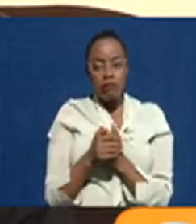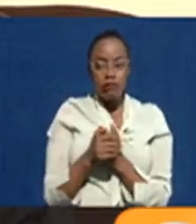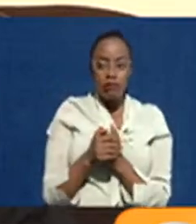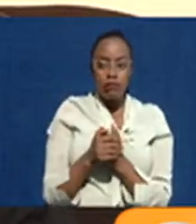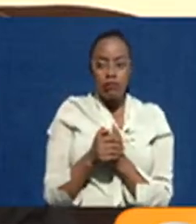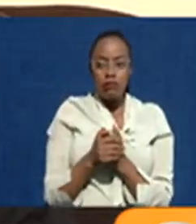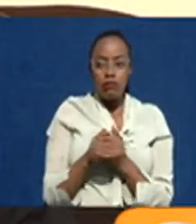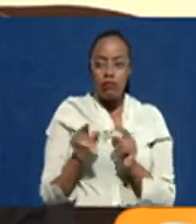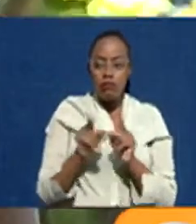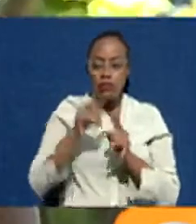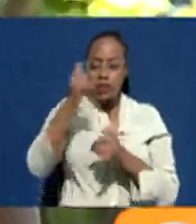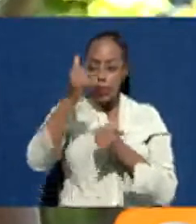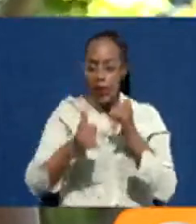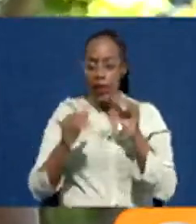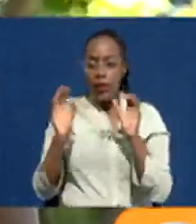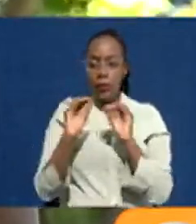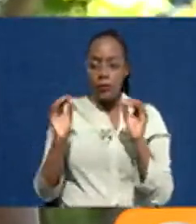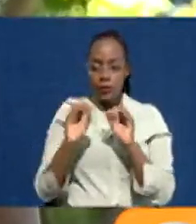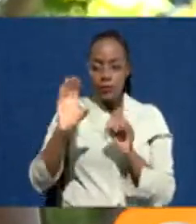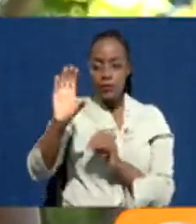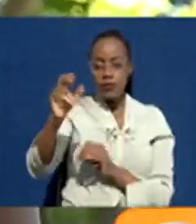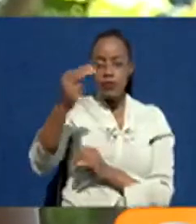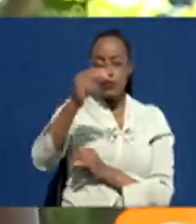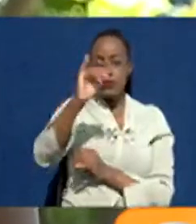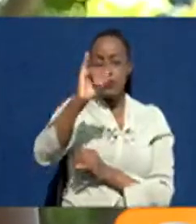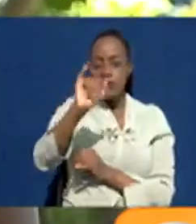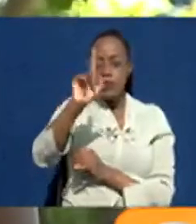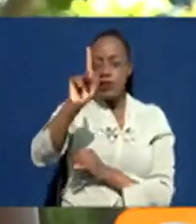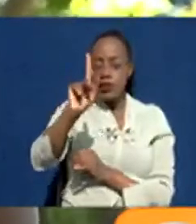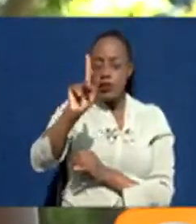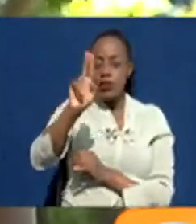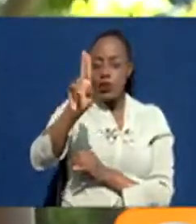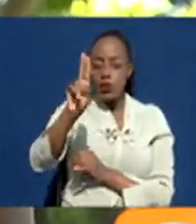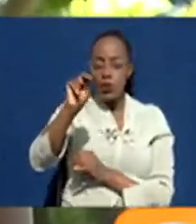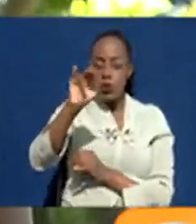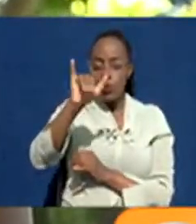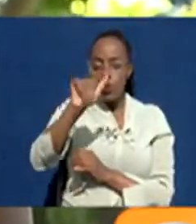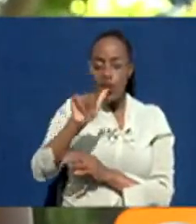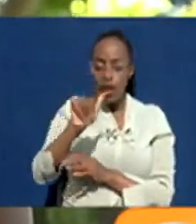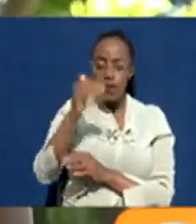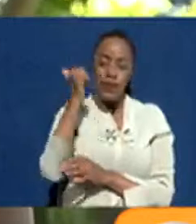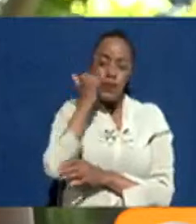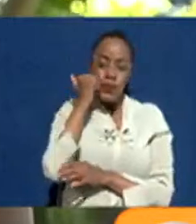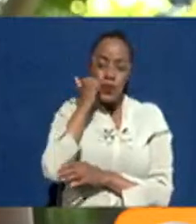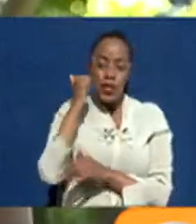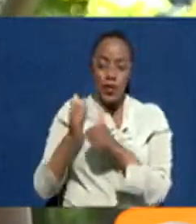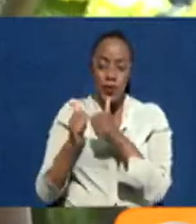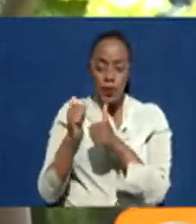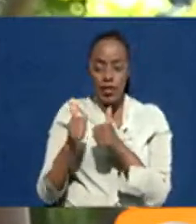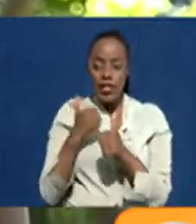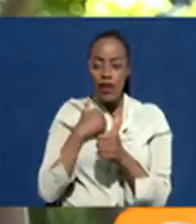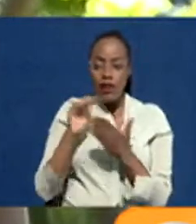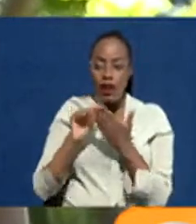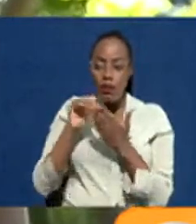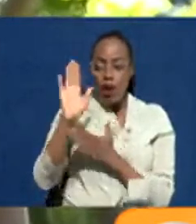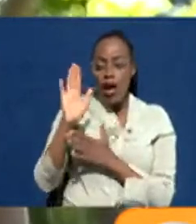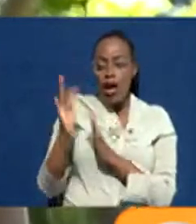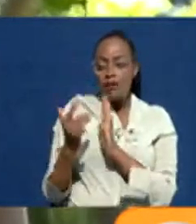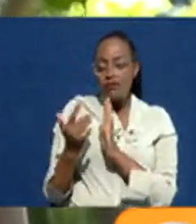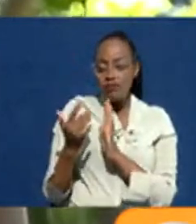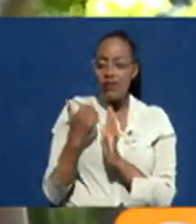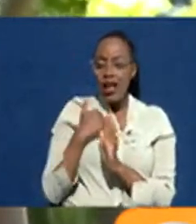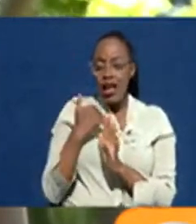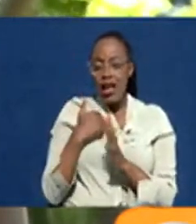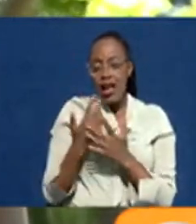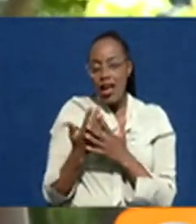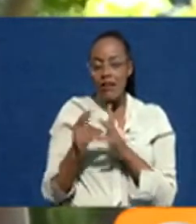it did not end there. Chikungunya is a disease that is mostly characterized by